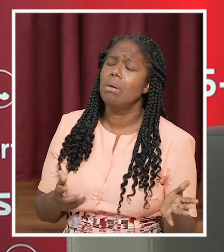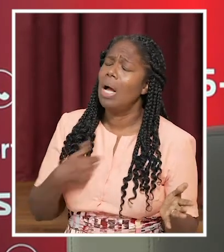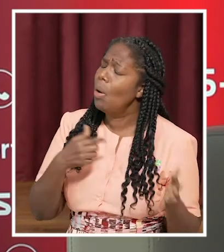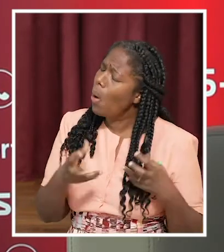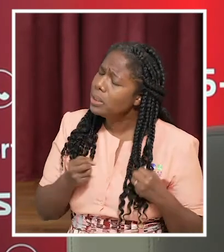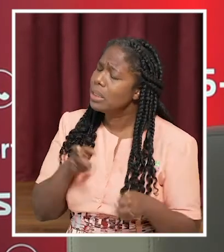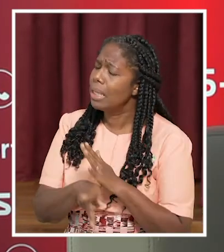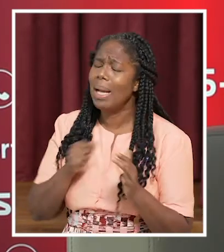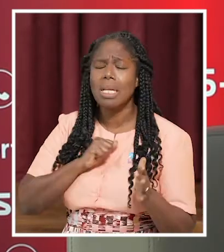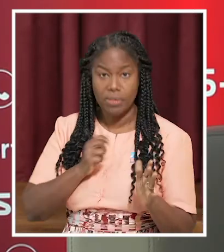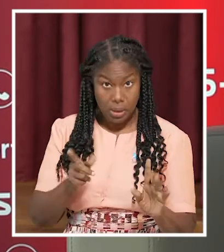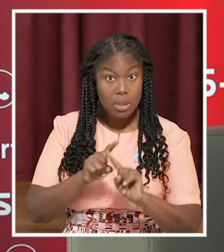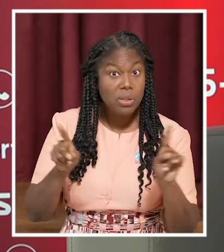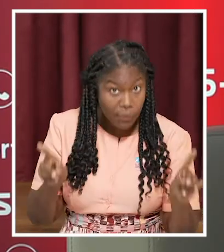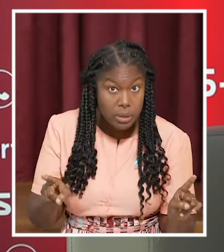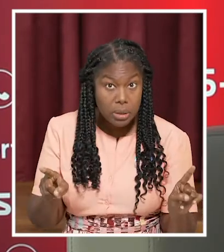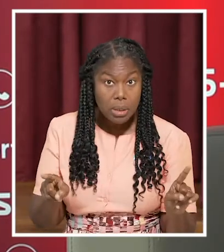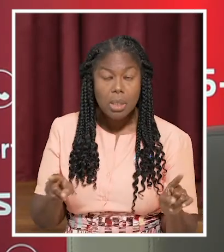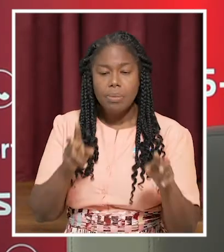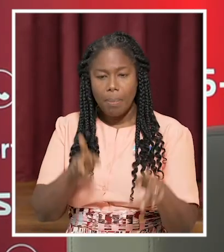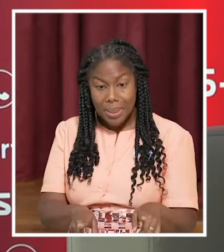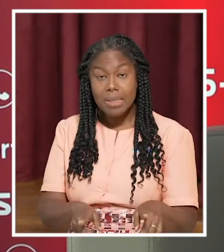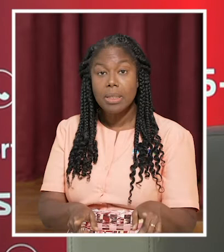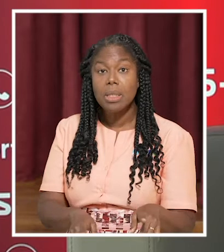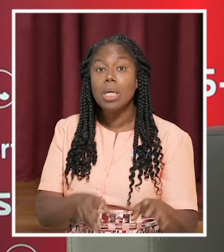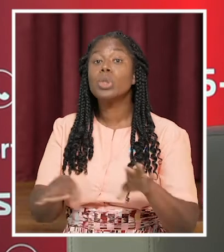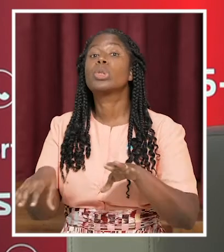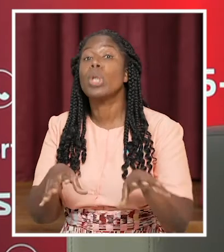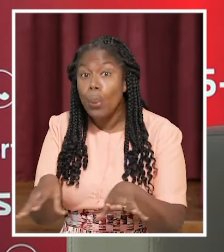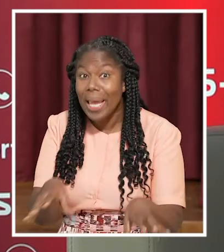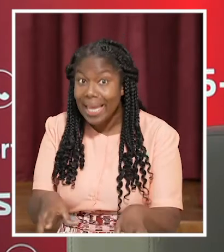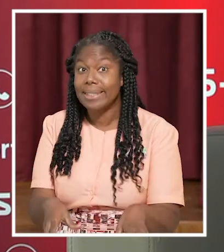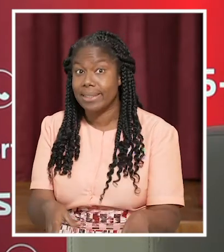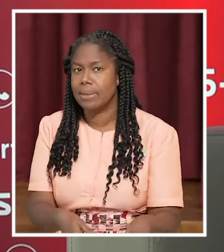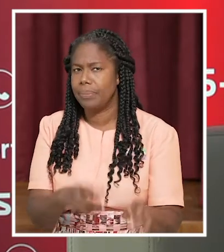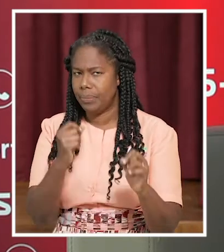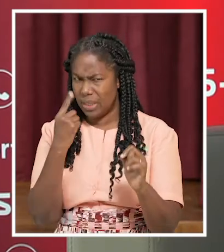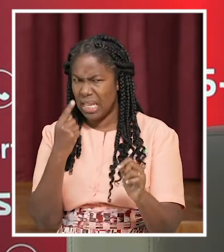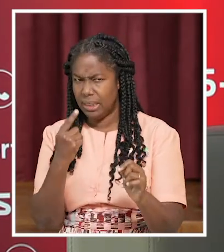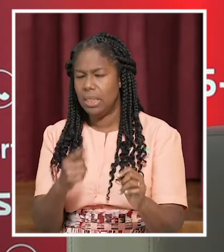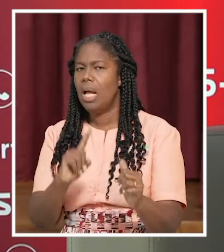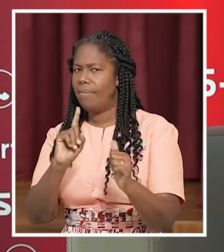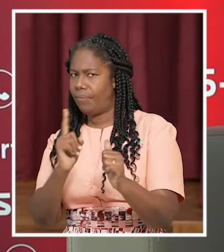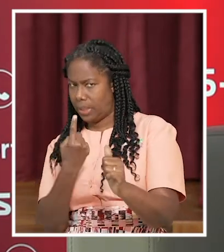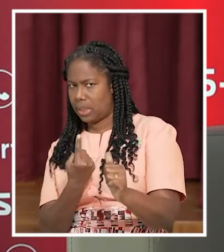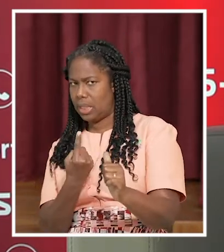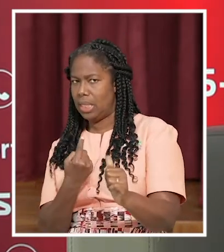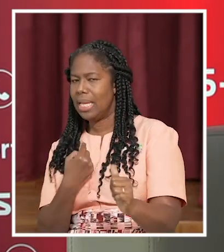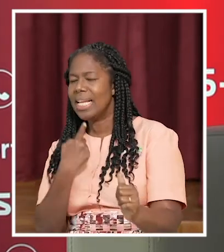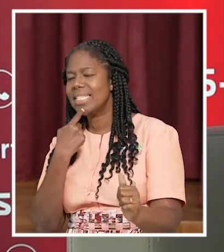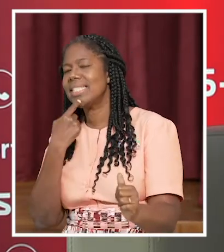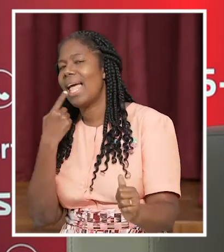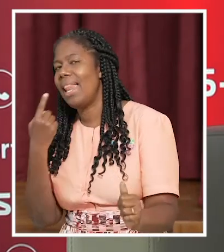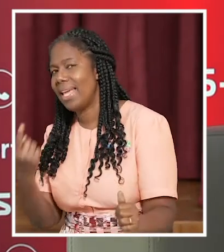time. You may want to get an idea, do they have a plan? Because then it takes it a step further. Because sometimes things happen, a